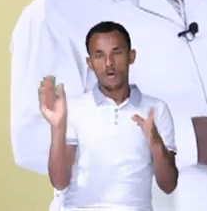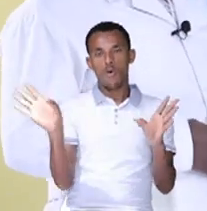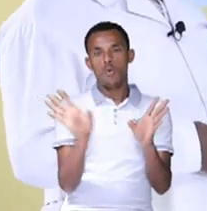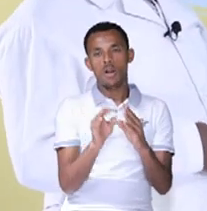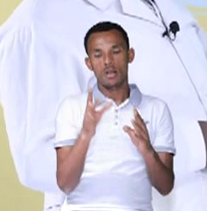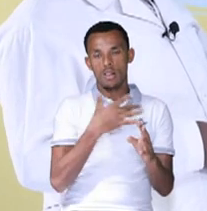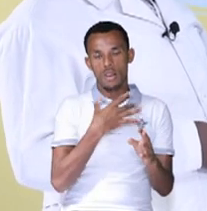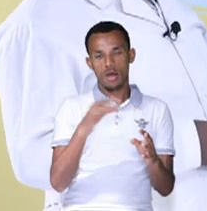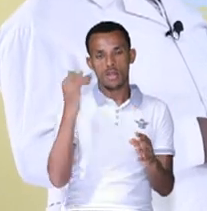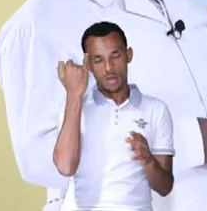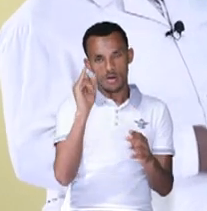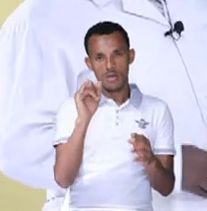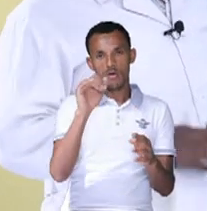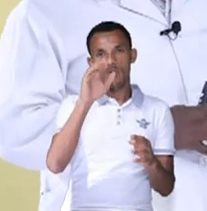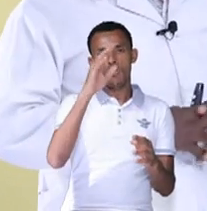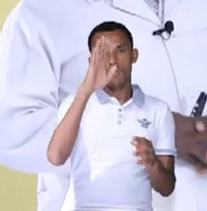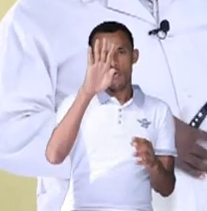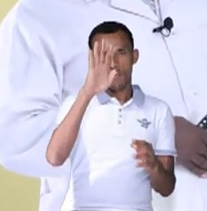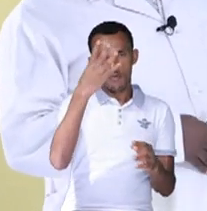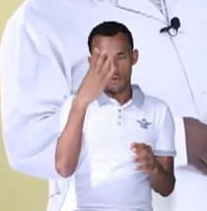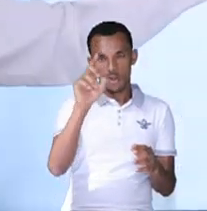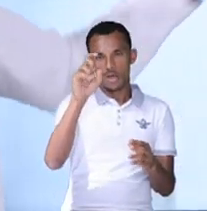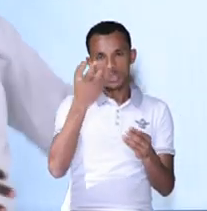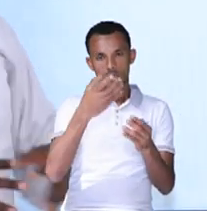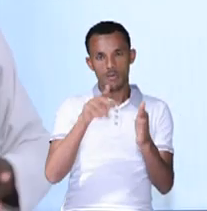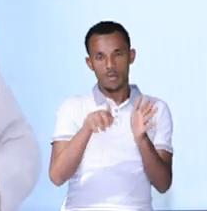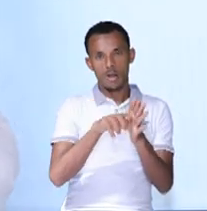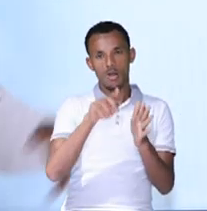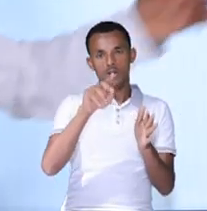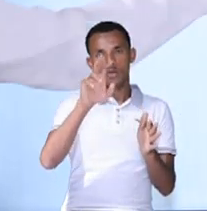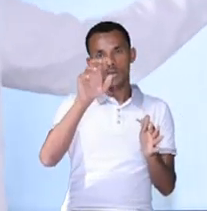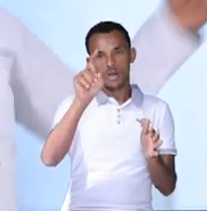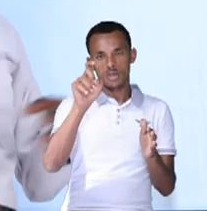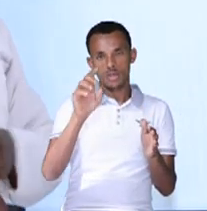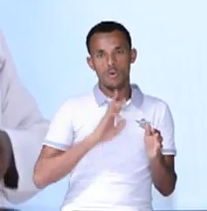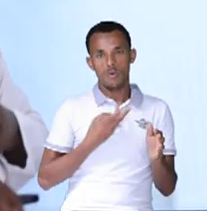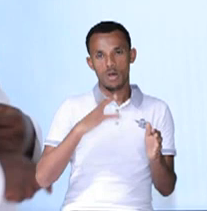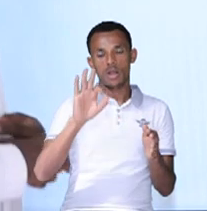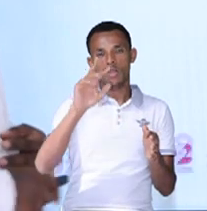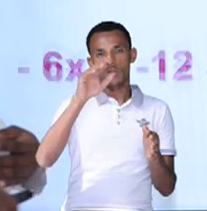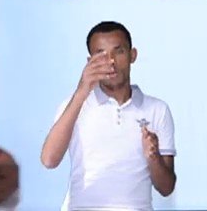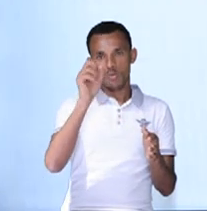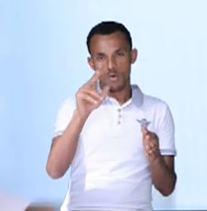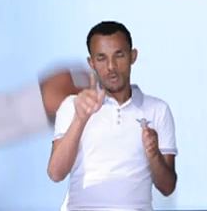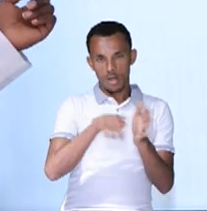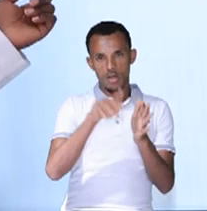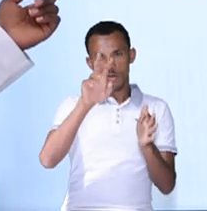term. So 14x minus 20x, we get 12 minus 24.